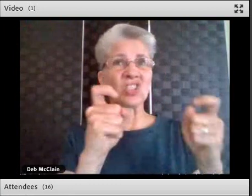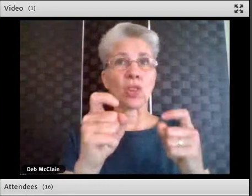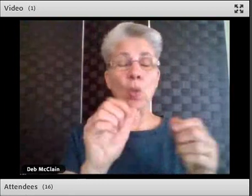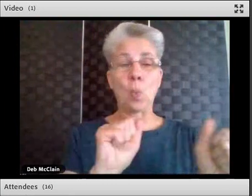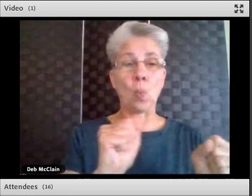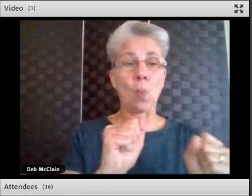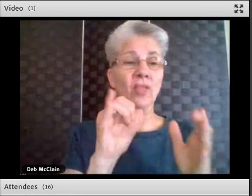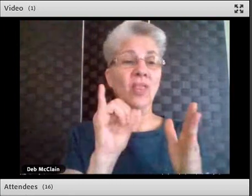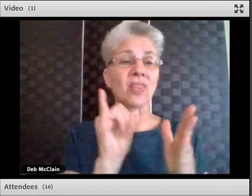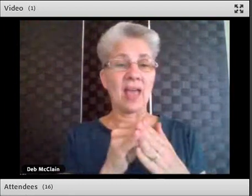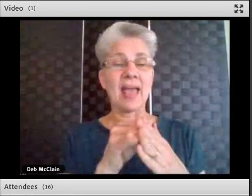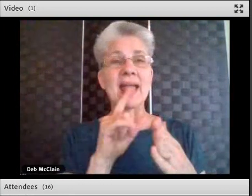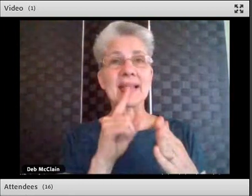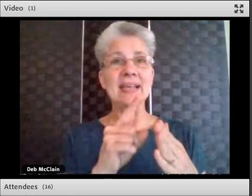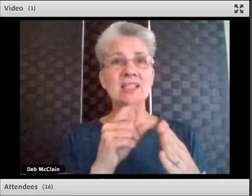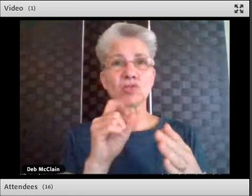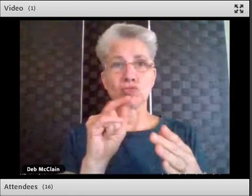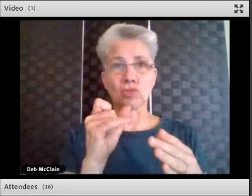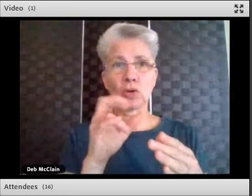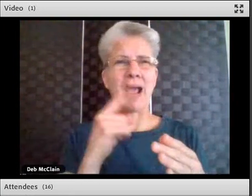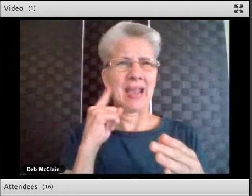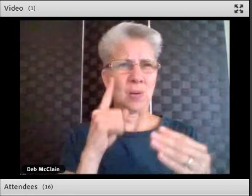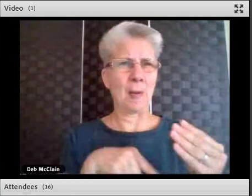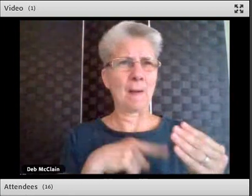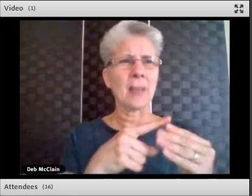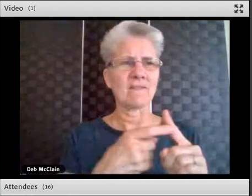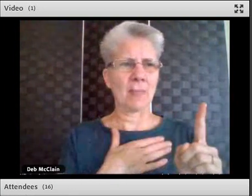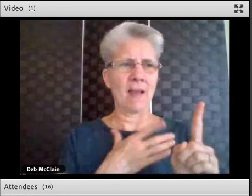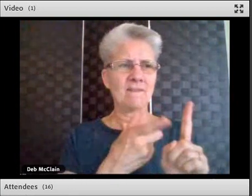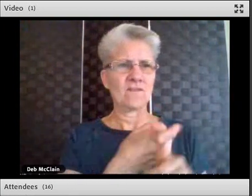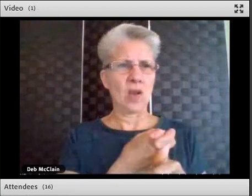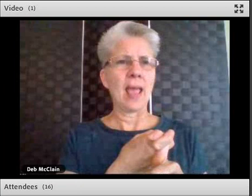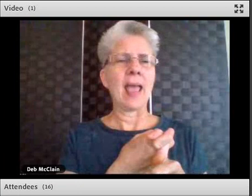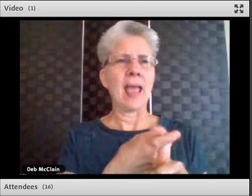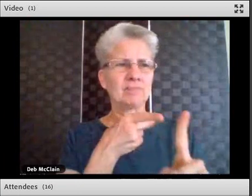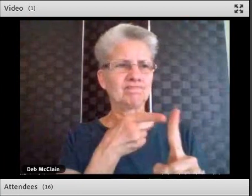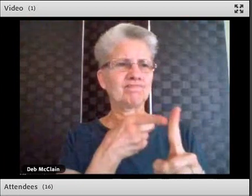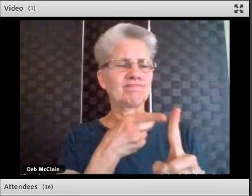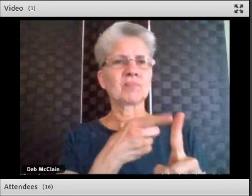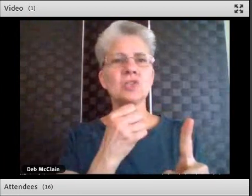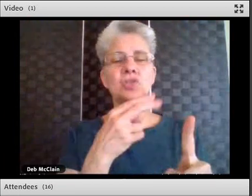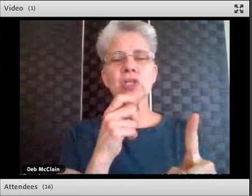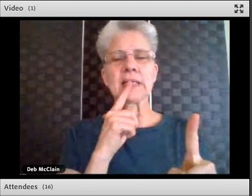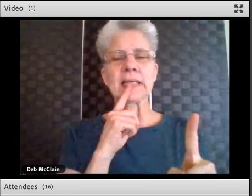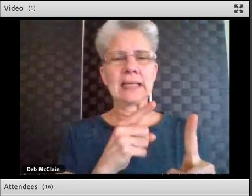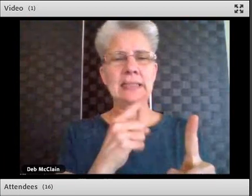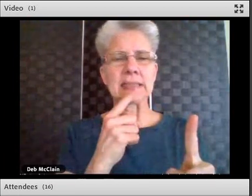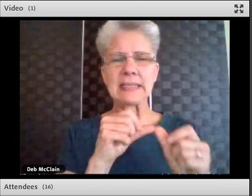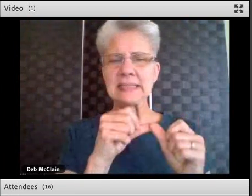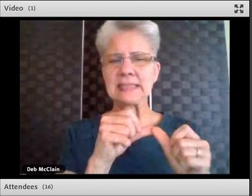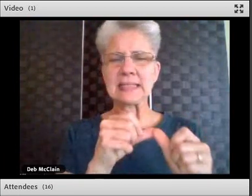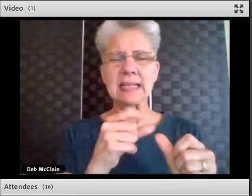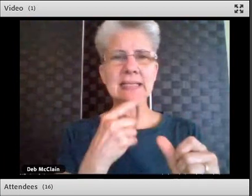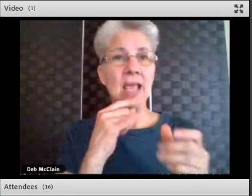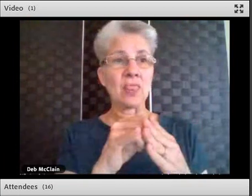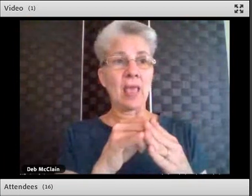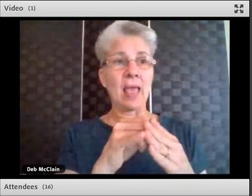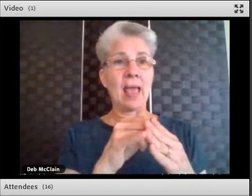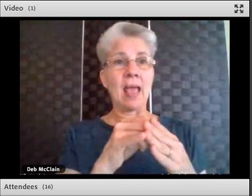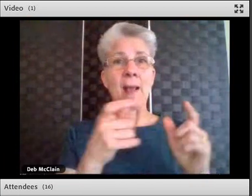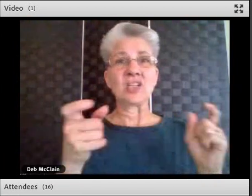is the trigger that I hear about from my friend most often. She is consistently saying that